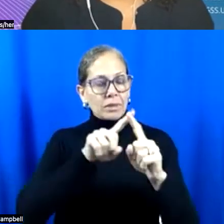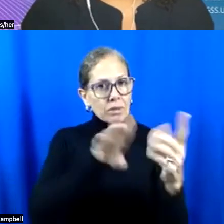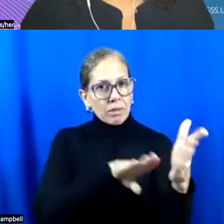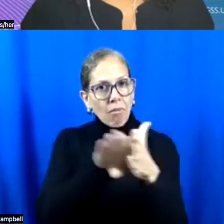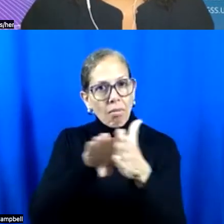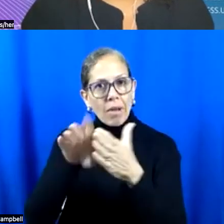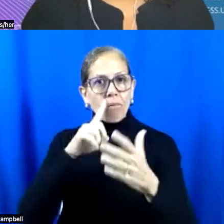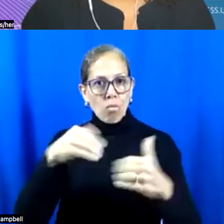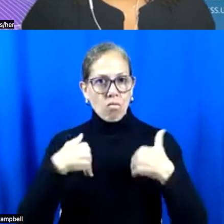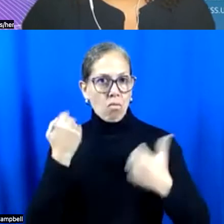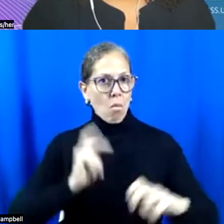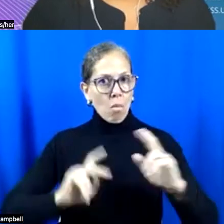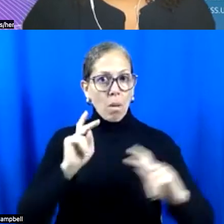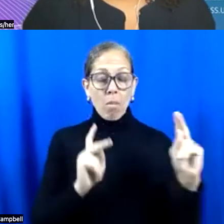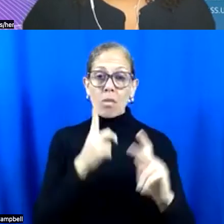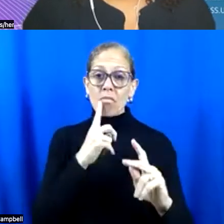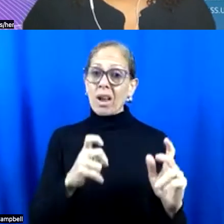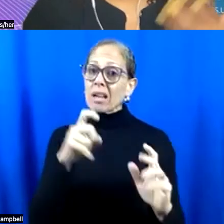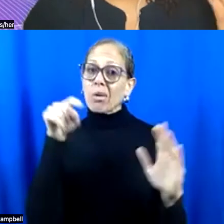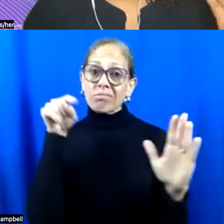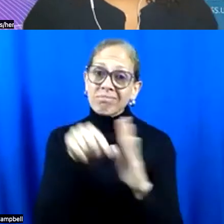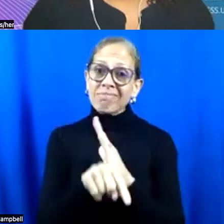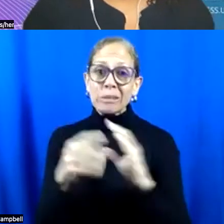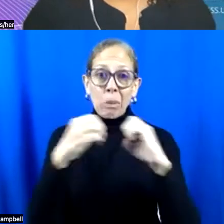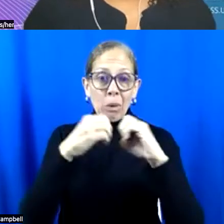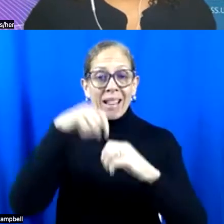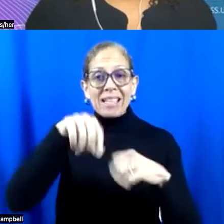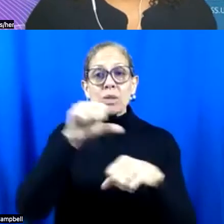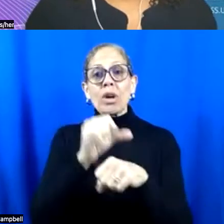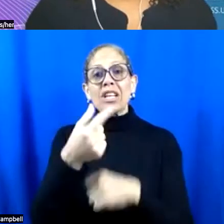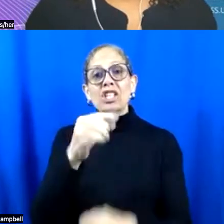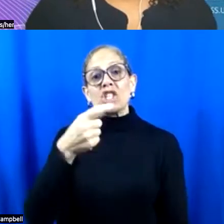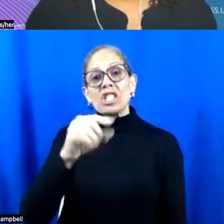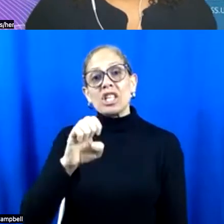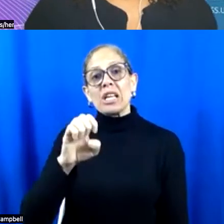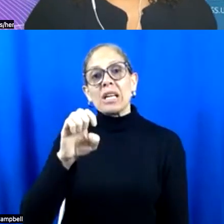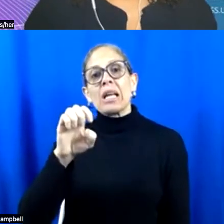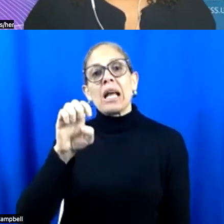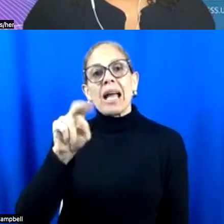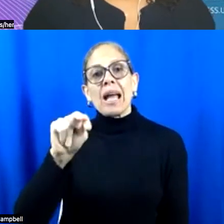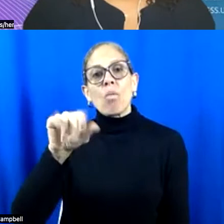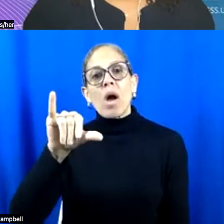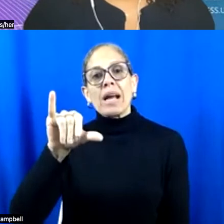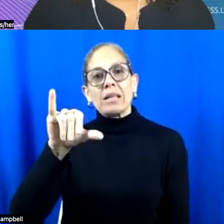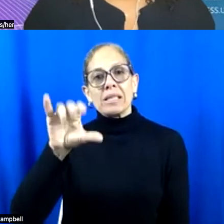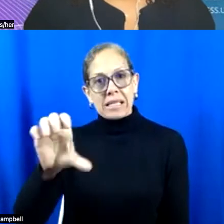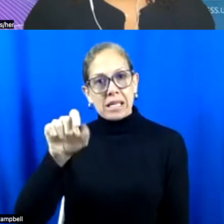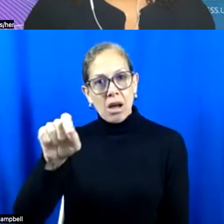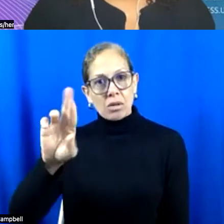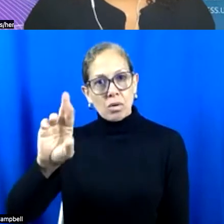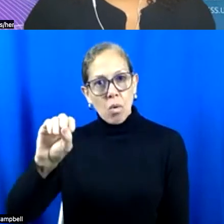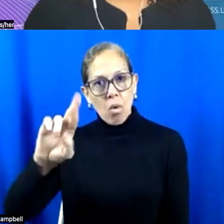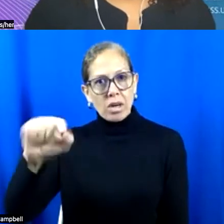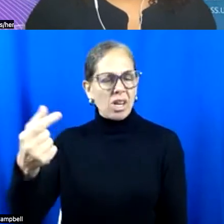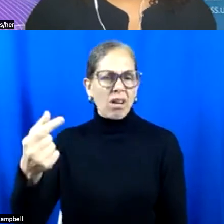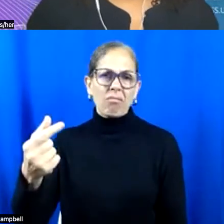and are deepening that work. And so you can find us at ggenyc.org. There's much more to share. The website